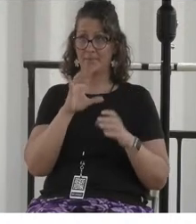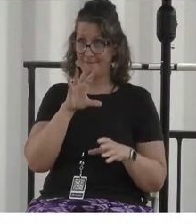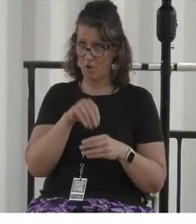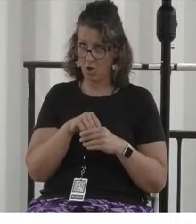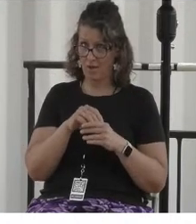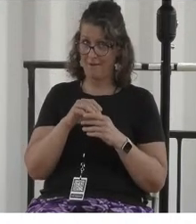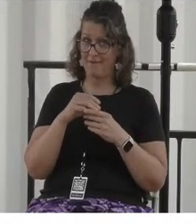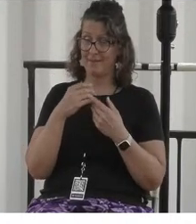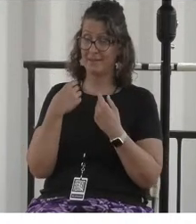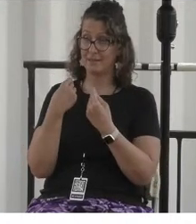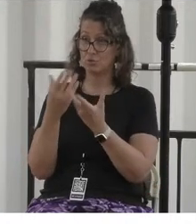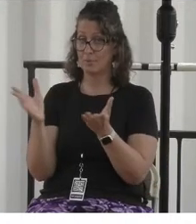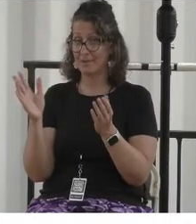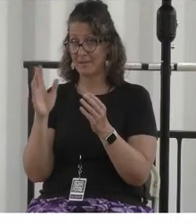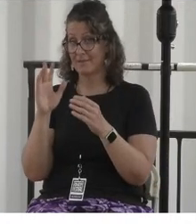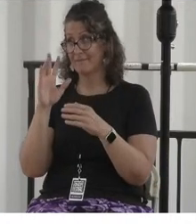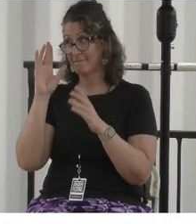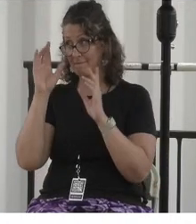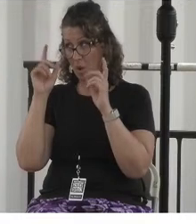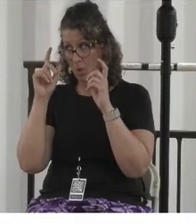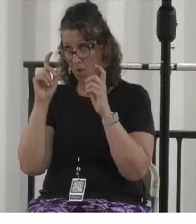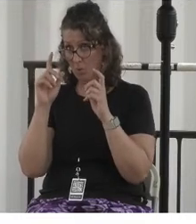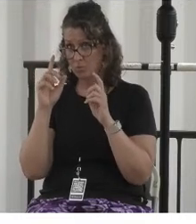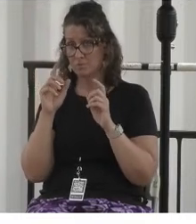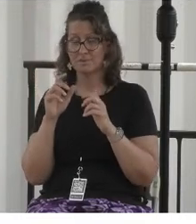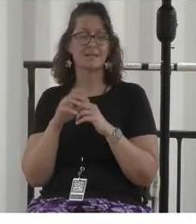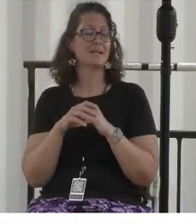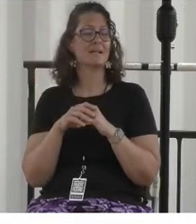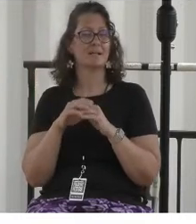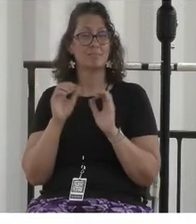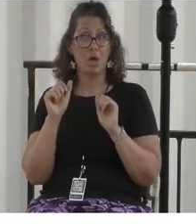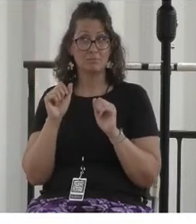photos if they're on safari? Is that possible? Oh, absolutely.